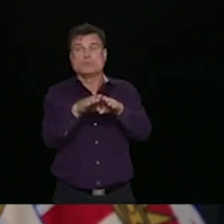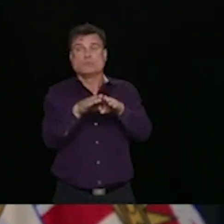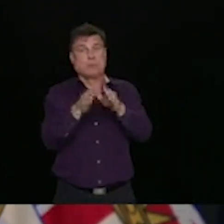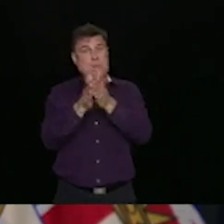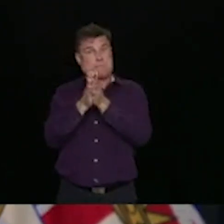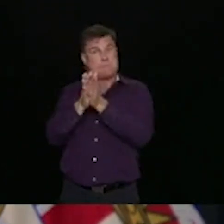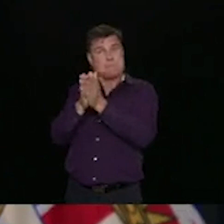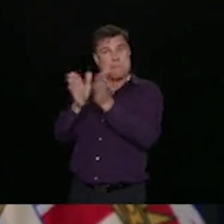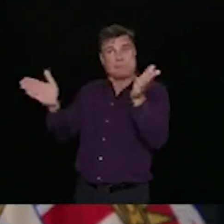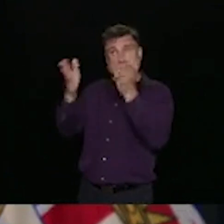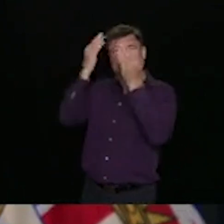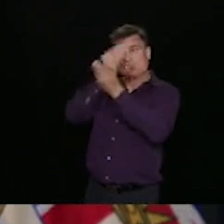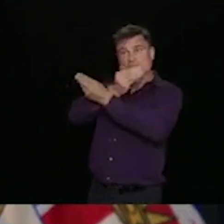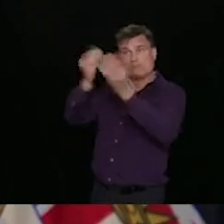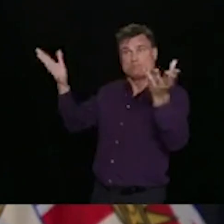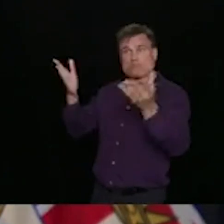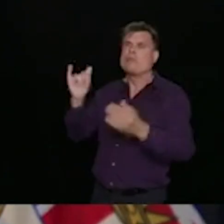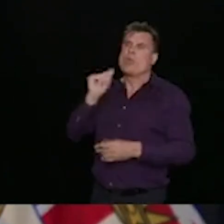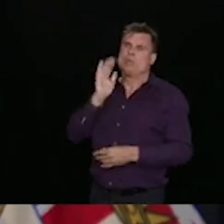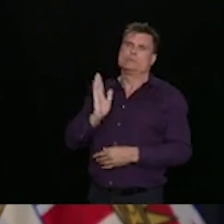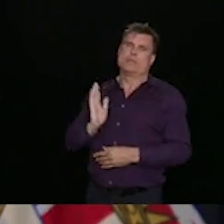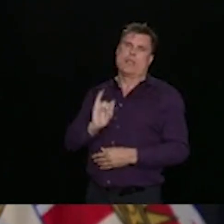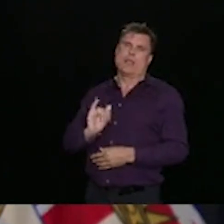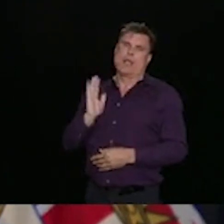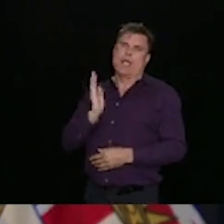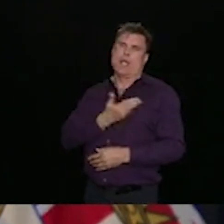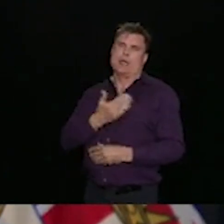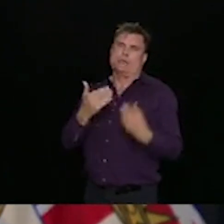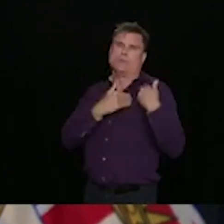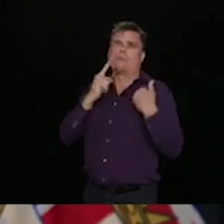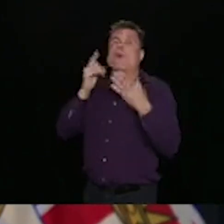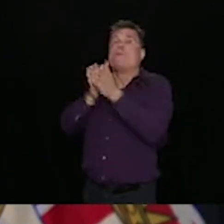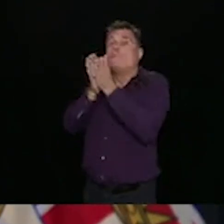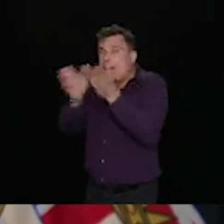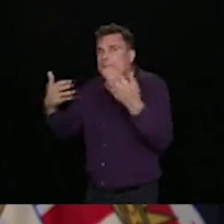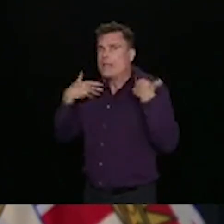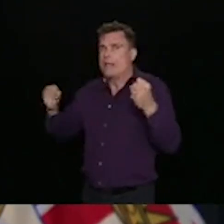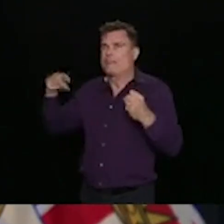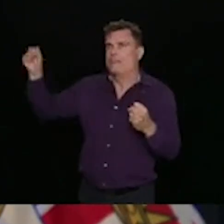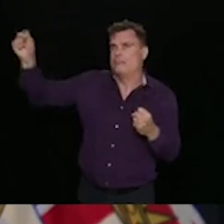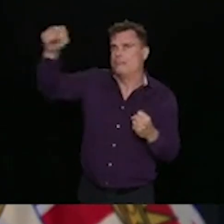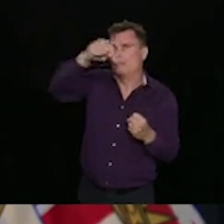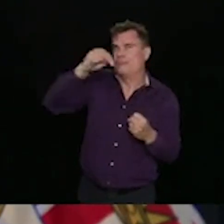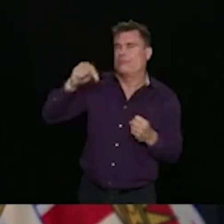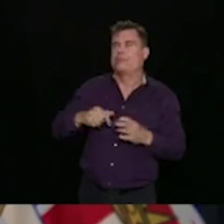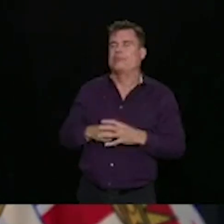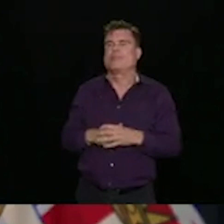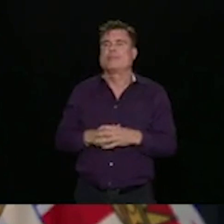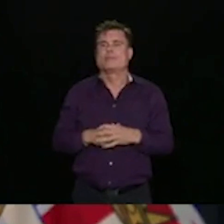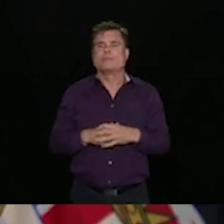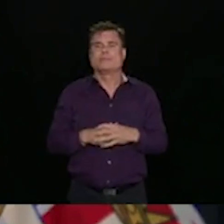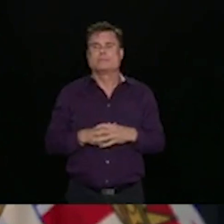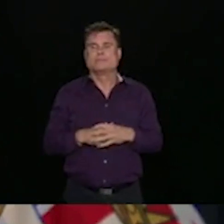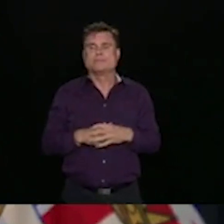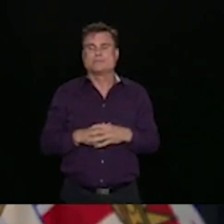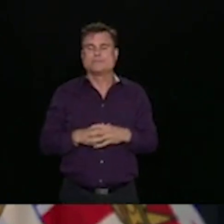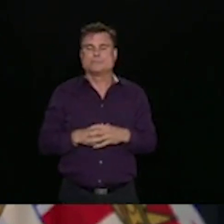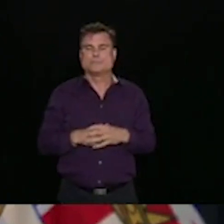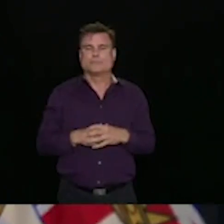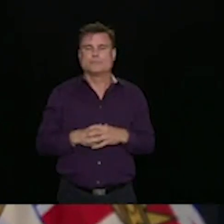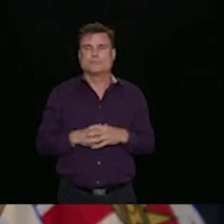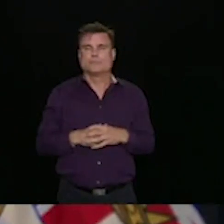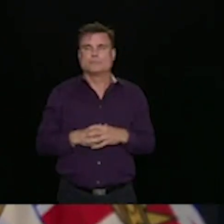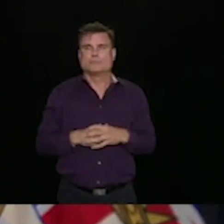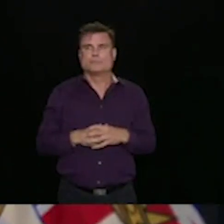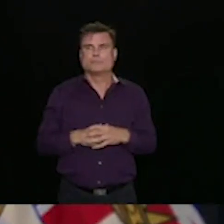we direct them to do it, but they're able to do it as a way of just reassuring their customers and the people that work